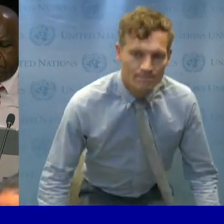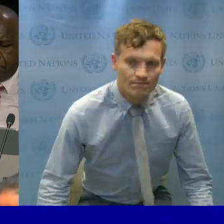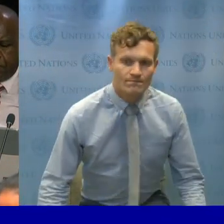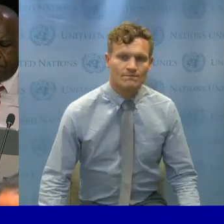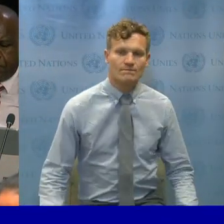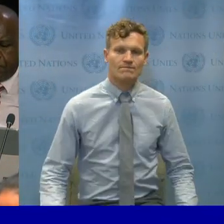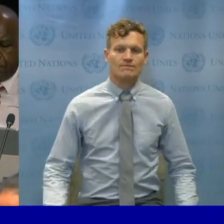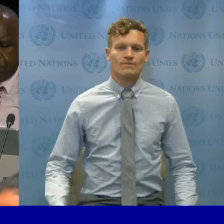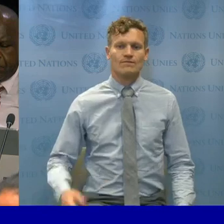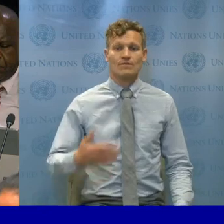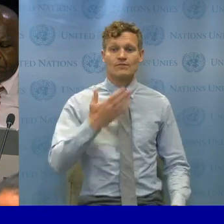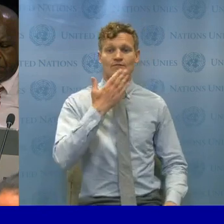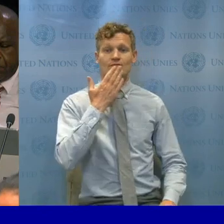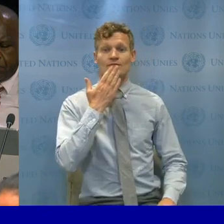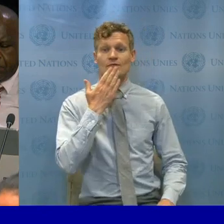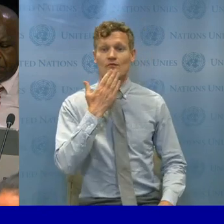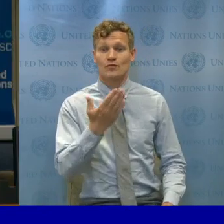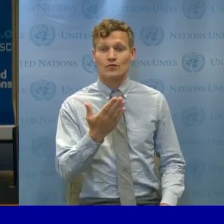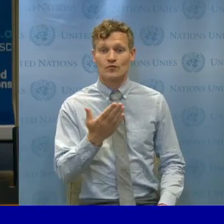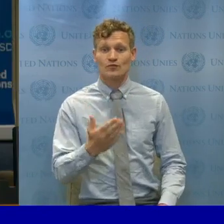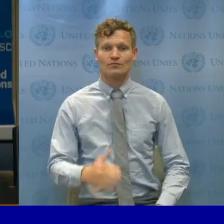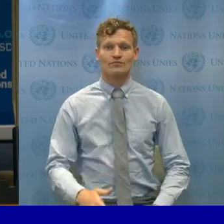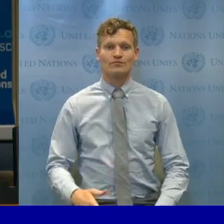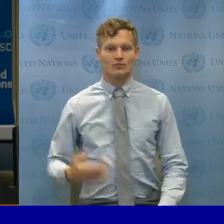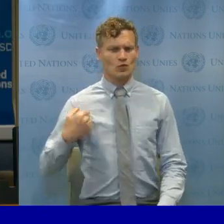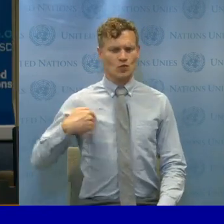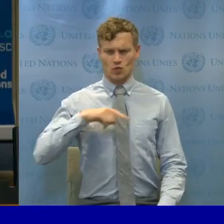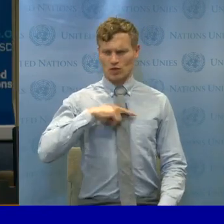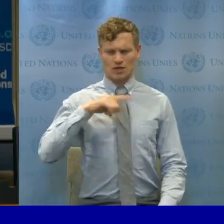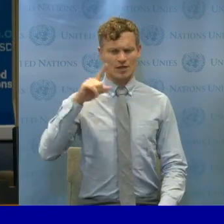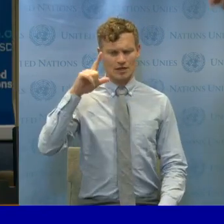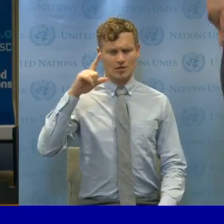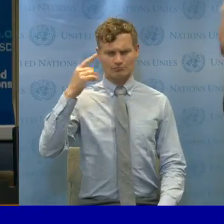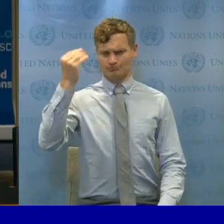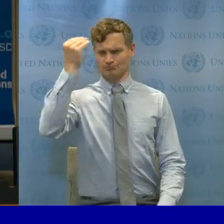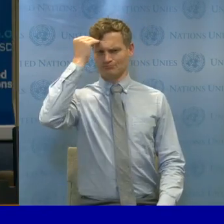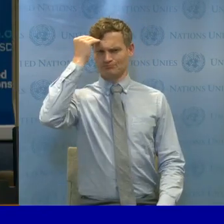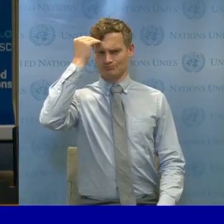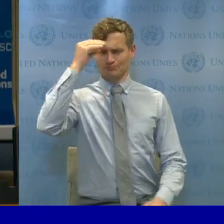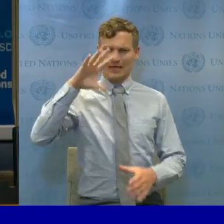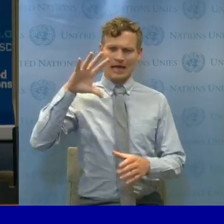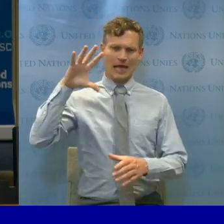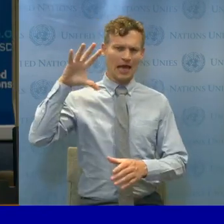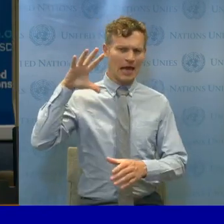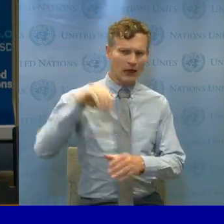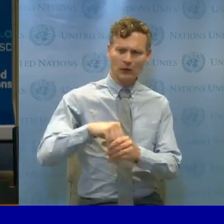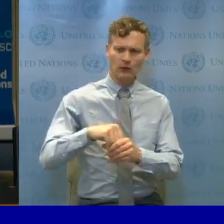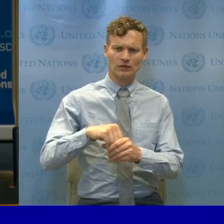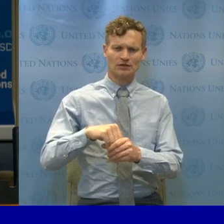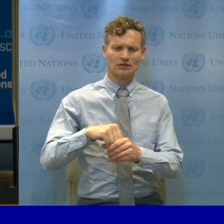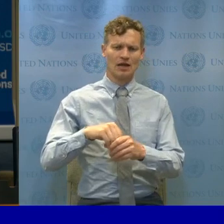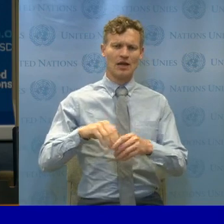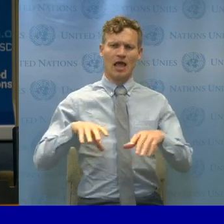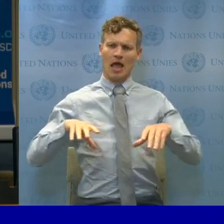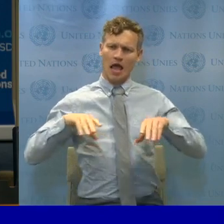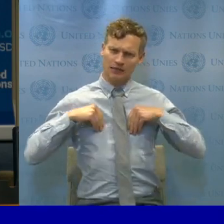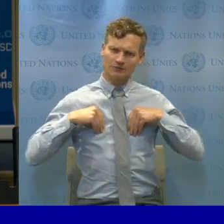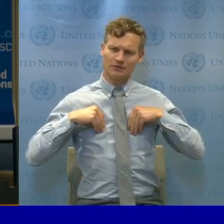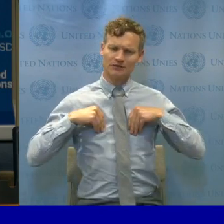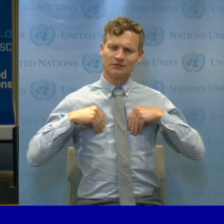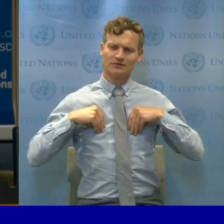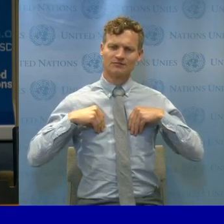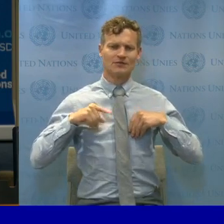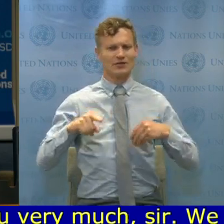Thank you very much, sir. We will remember, included, accepted. I think that was a great summary of this first hour of